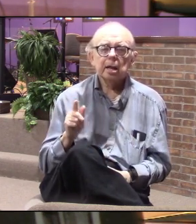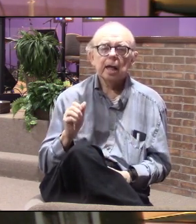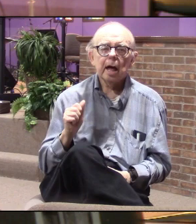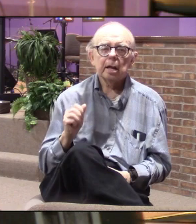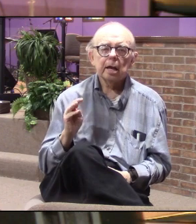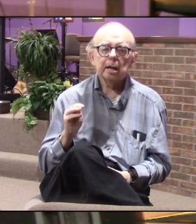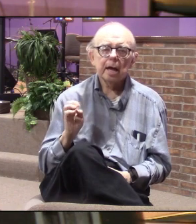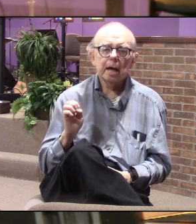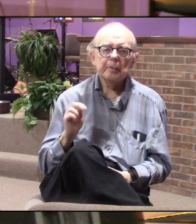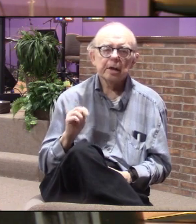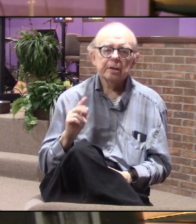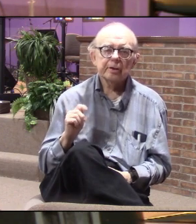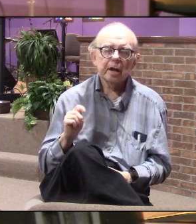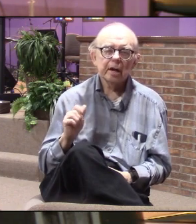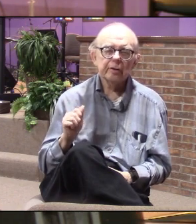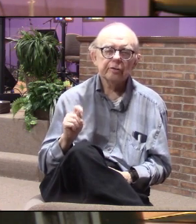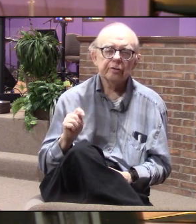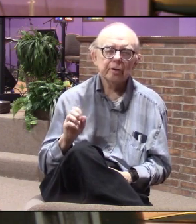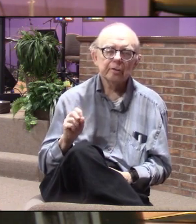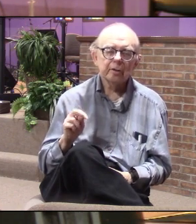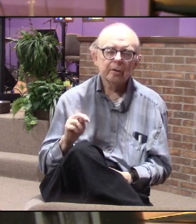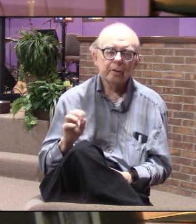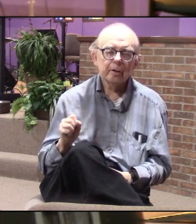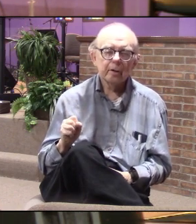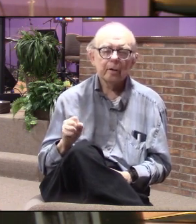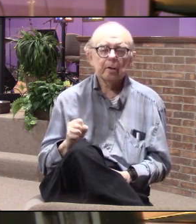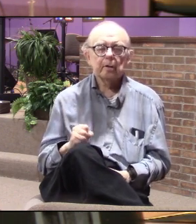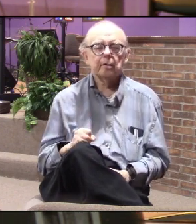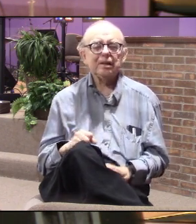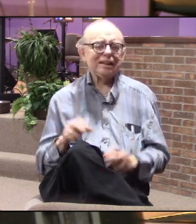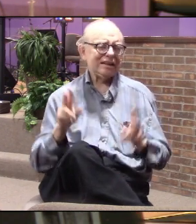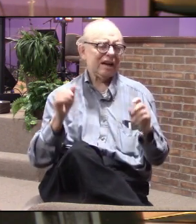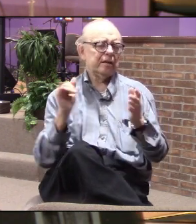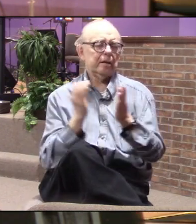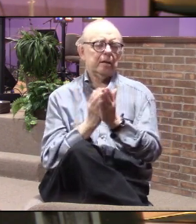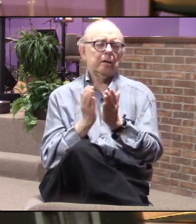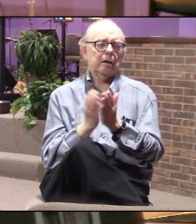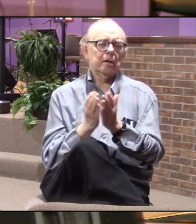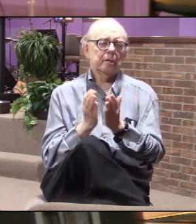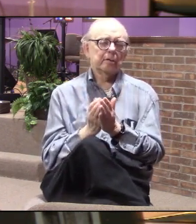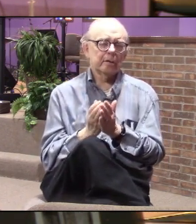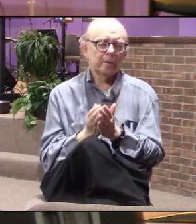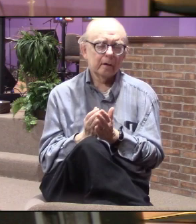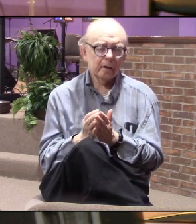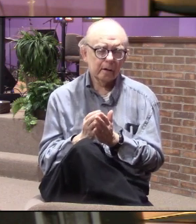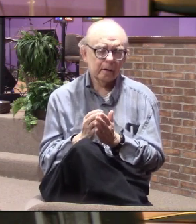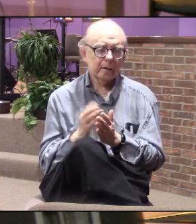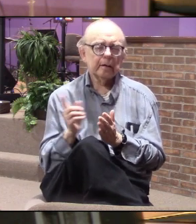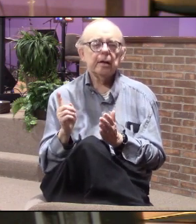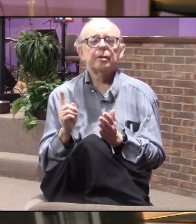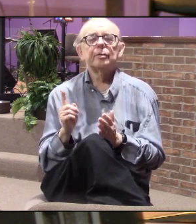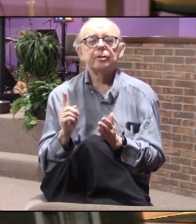Lamentations. And the actual title of the book is The Lamentations of